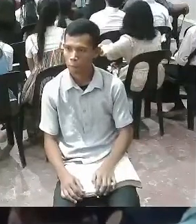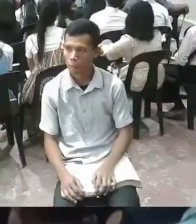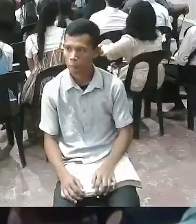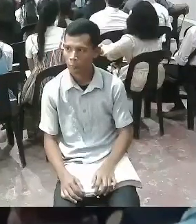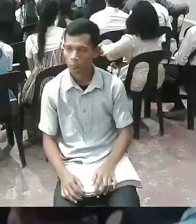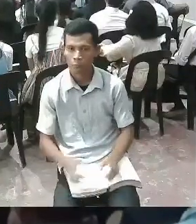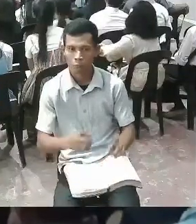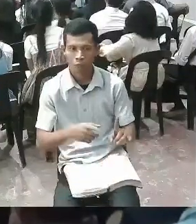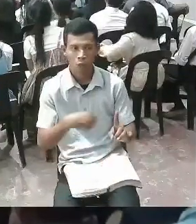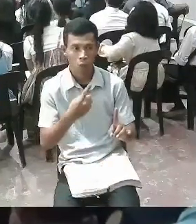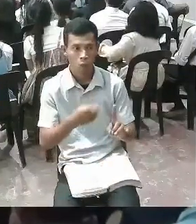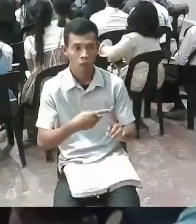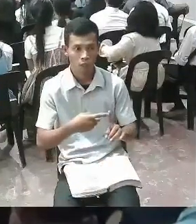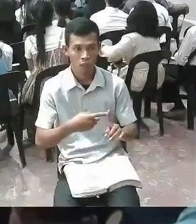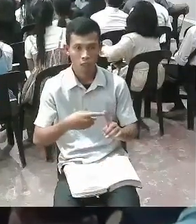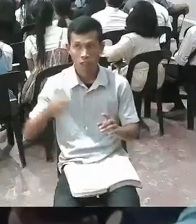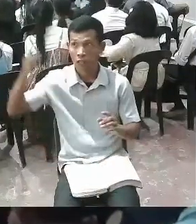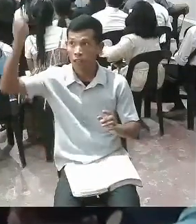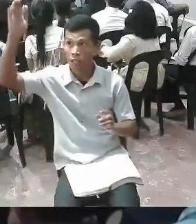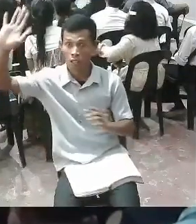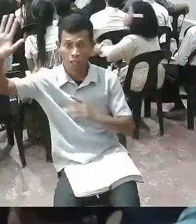When God looks at me,